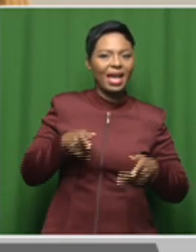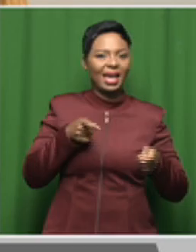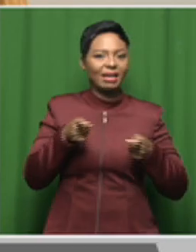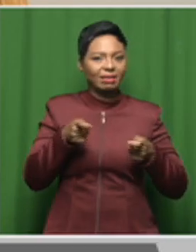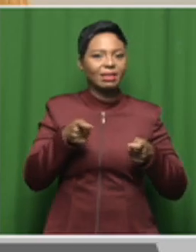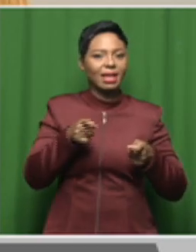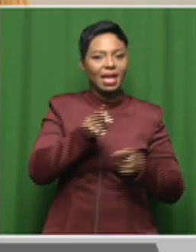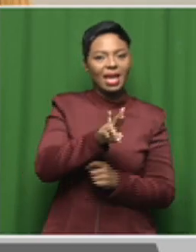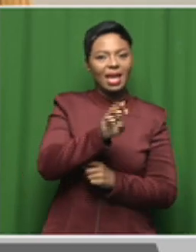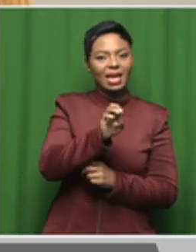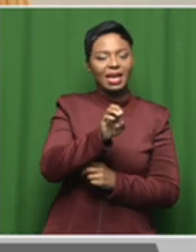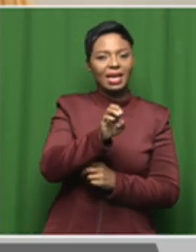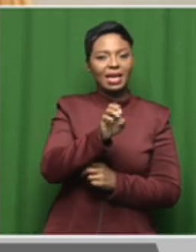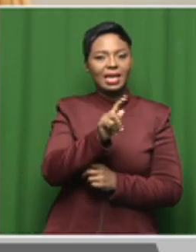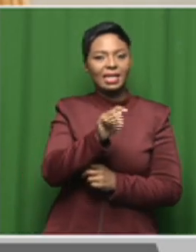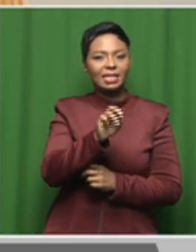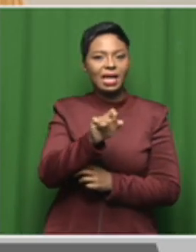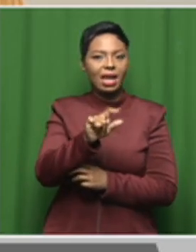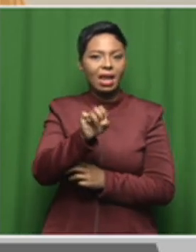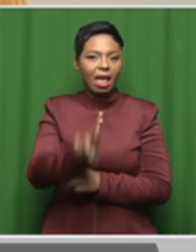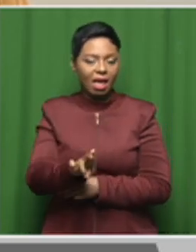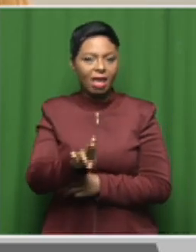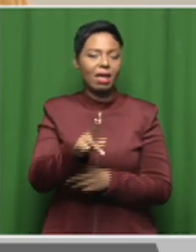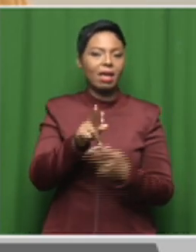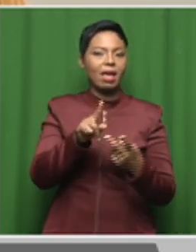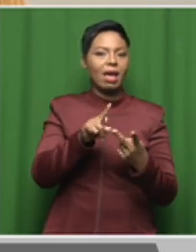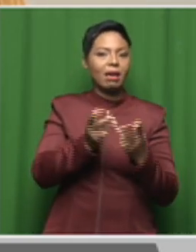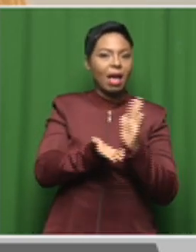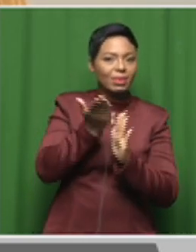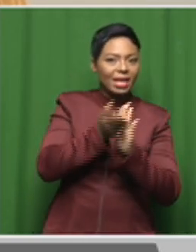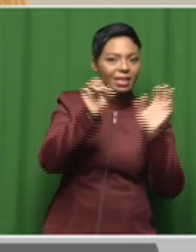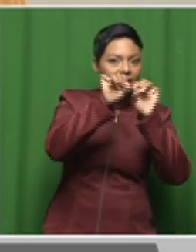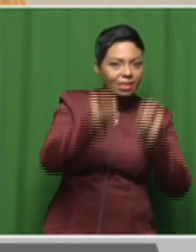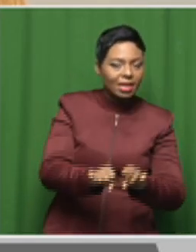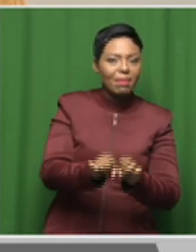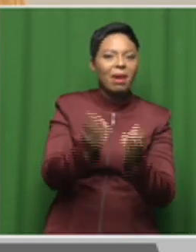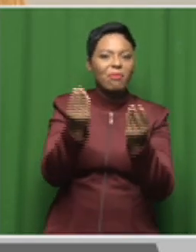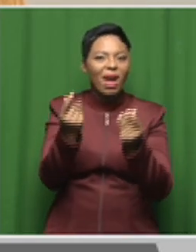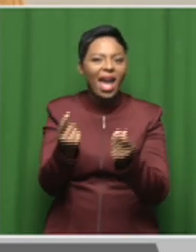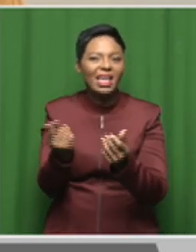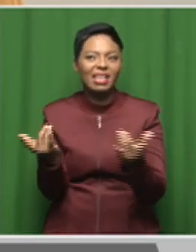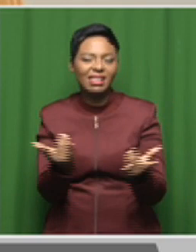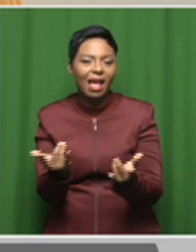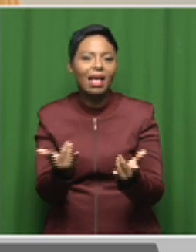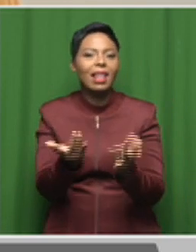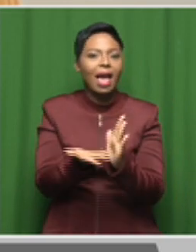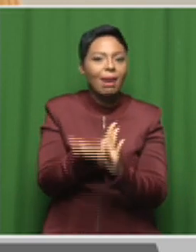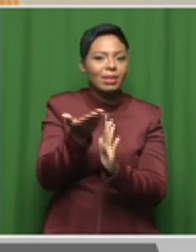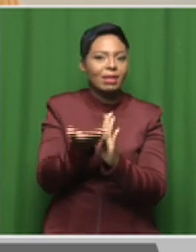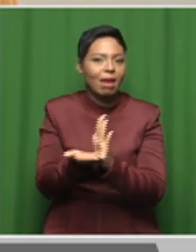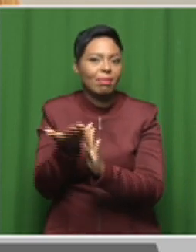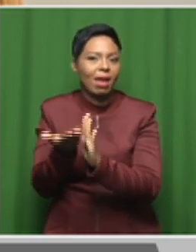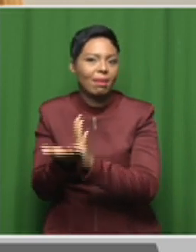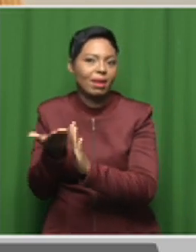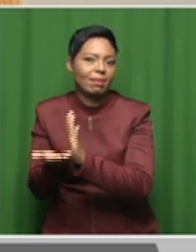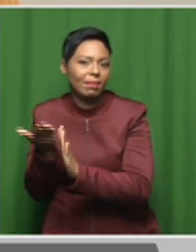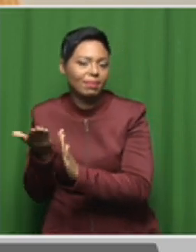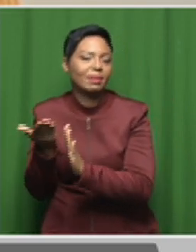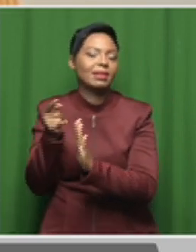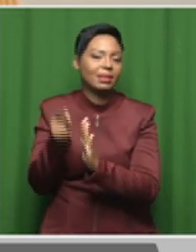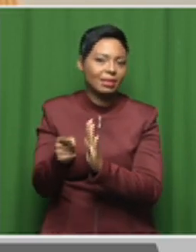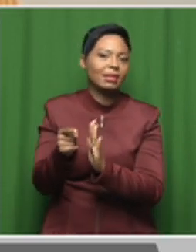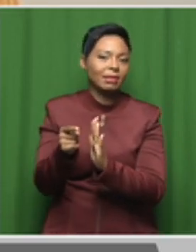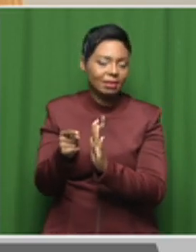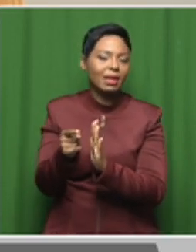their automated systems, update all the price lists, make sure that all the prices that are displayed on the shelves are